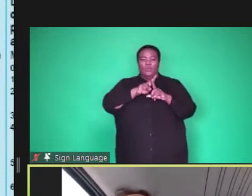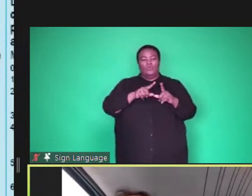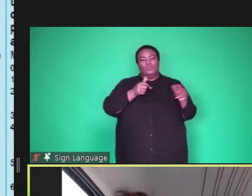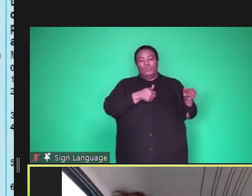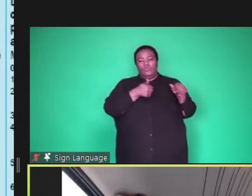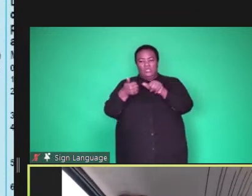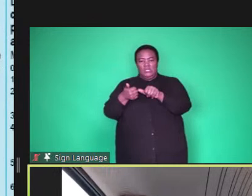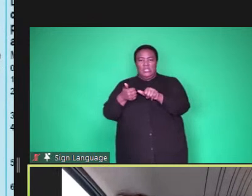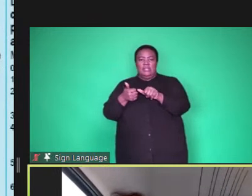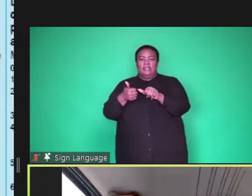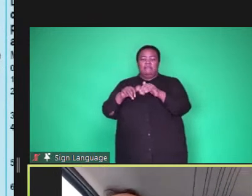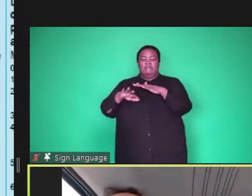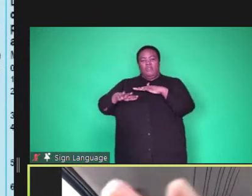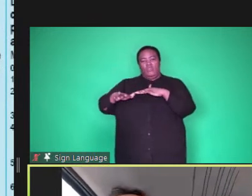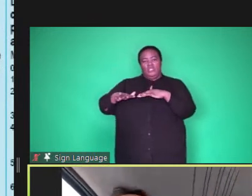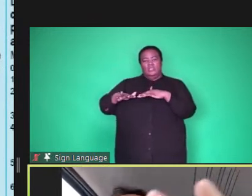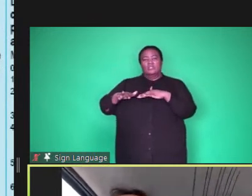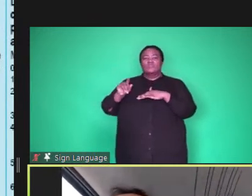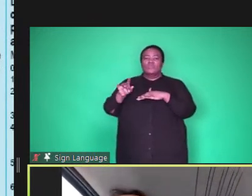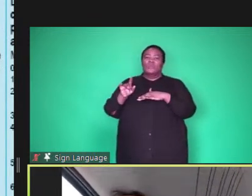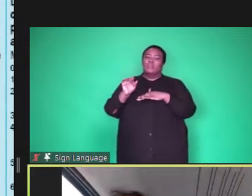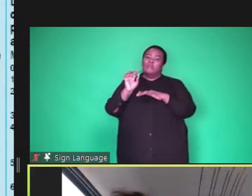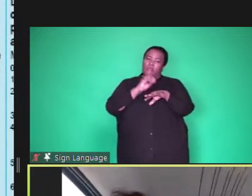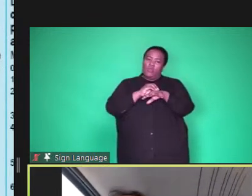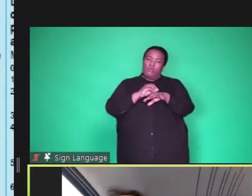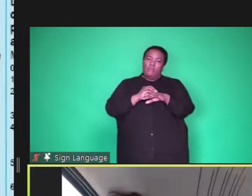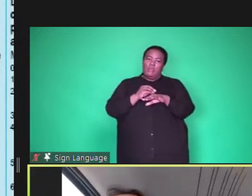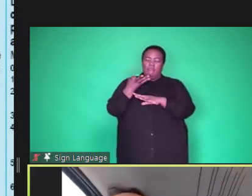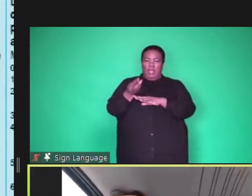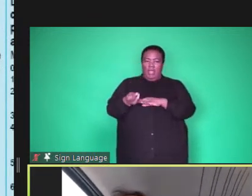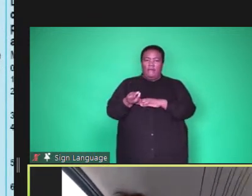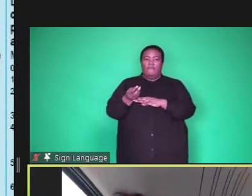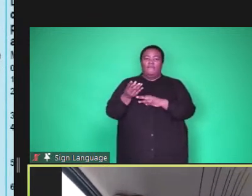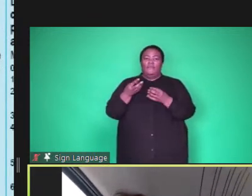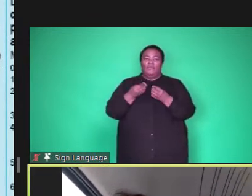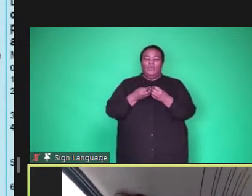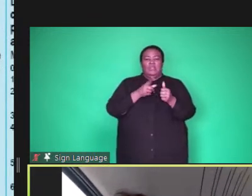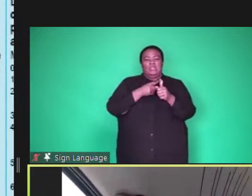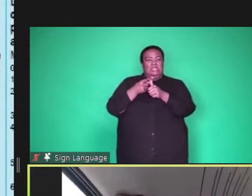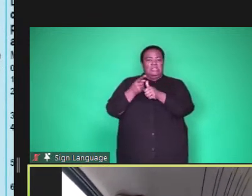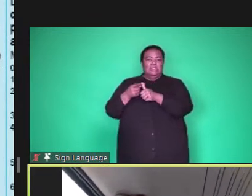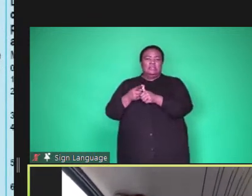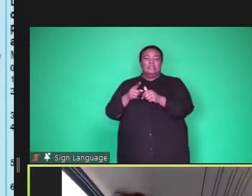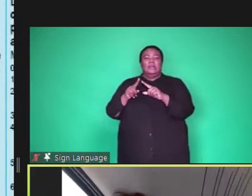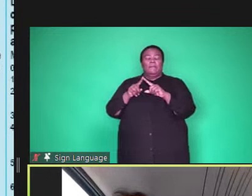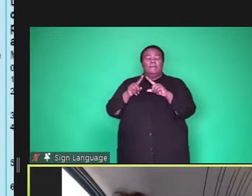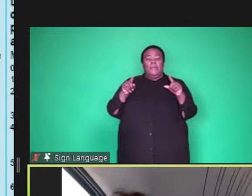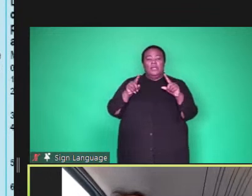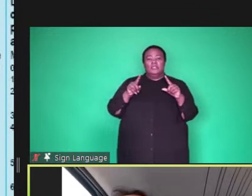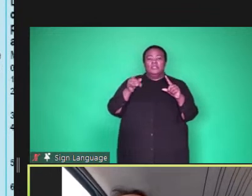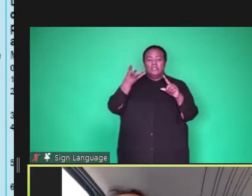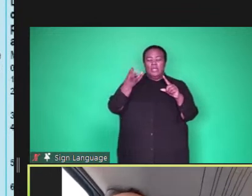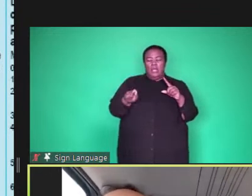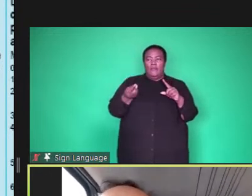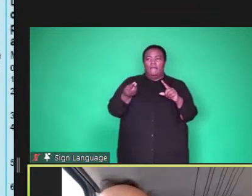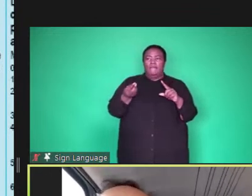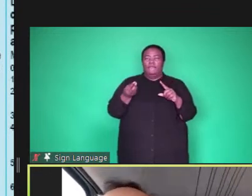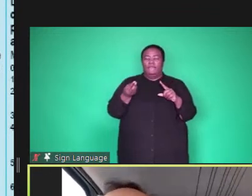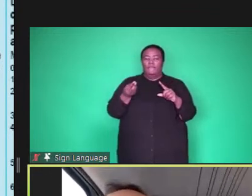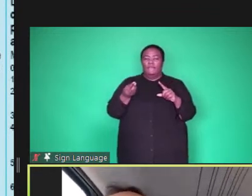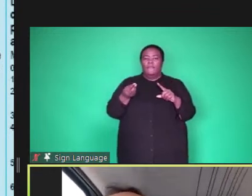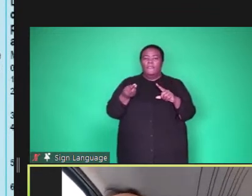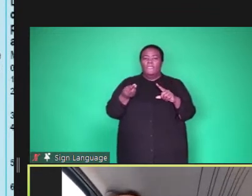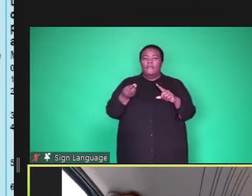is a problem with the way, I can't go into the details here, but there is a bias toward the most